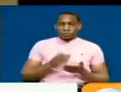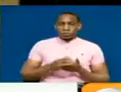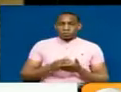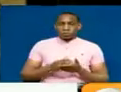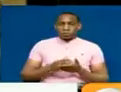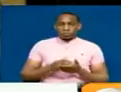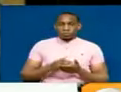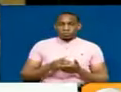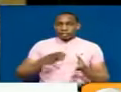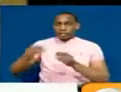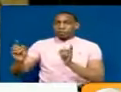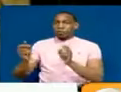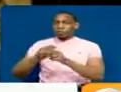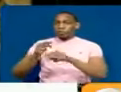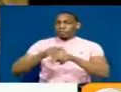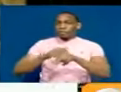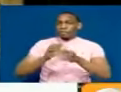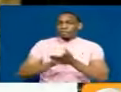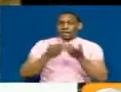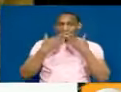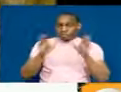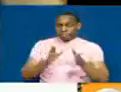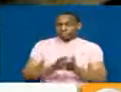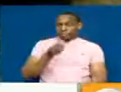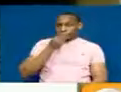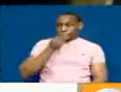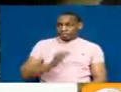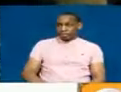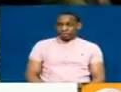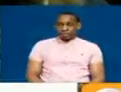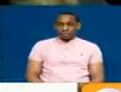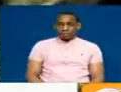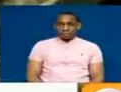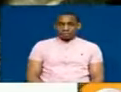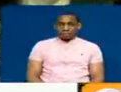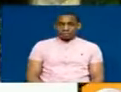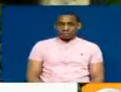back in a minute once he's gotten his fill of